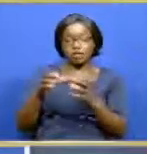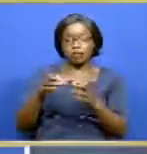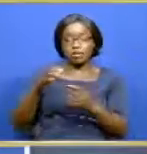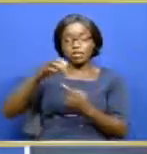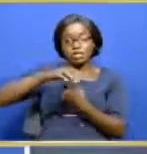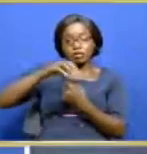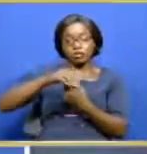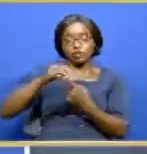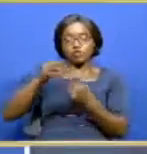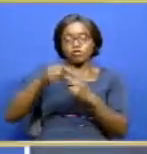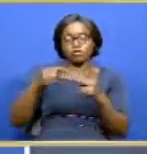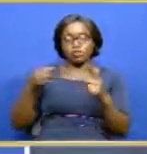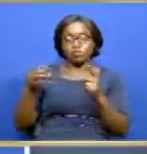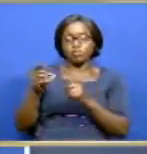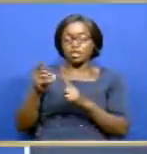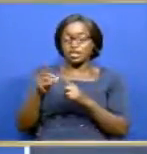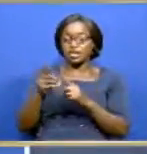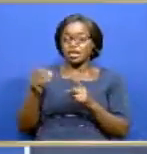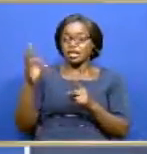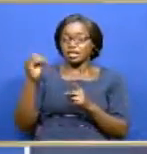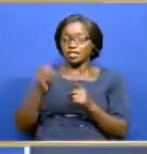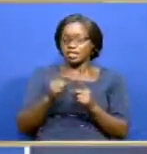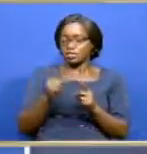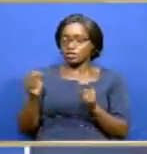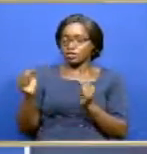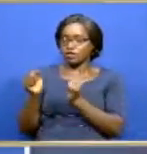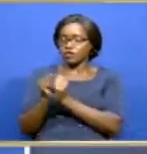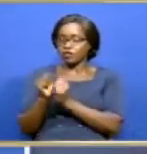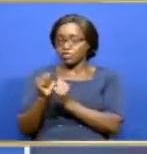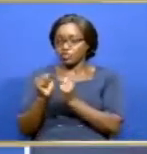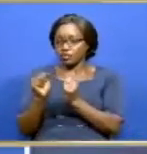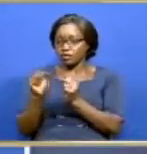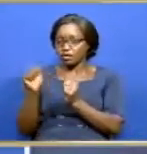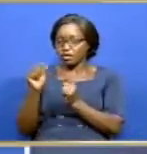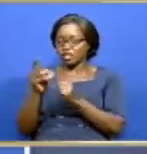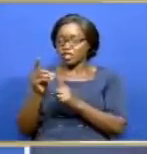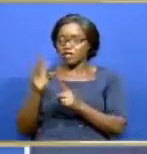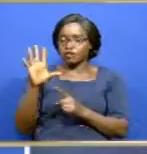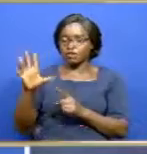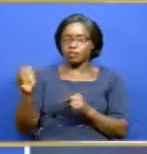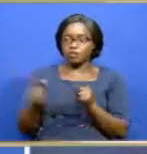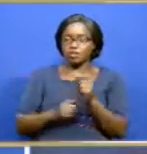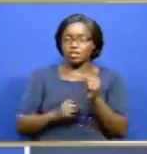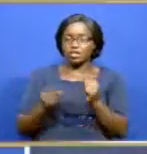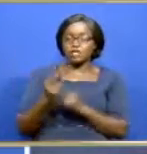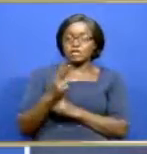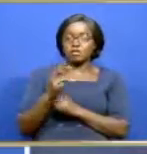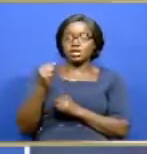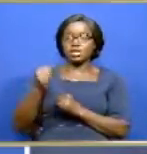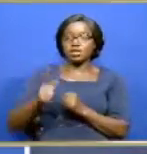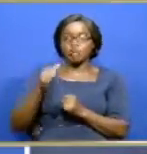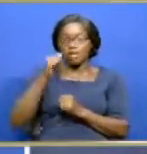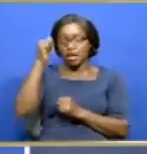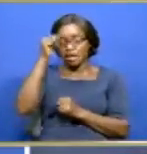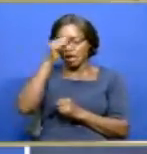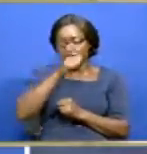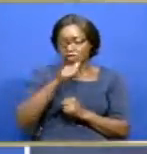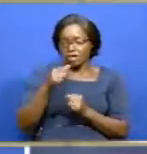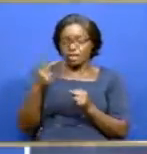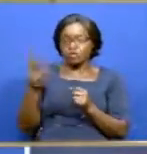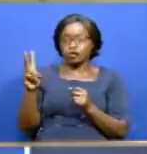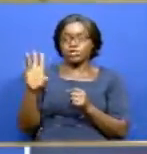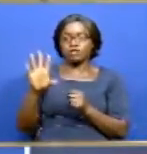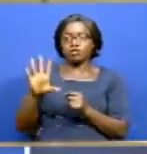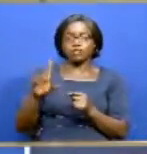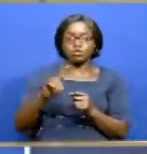to 5th December in Malawi, while the Indo Africa Cup will be staged in Durban, South Africa from 25th to 27th